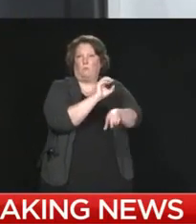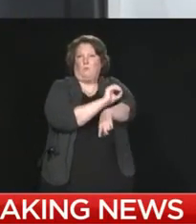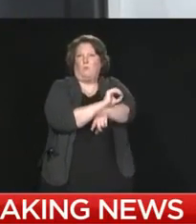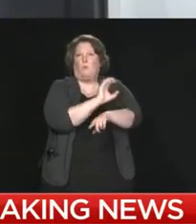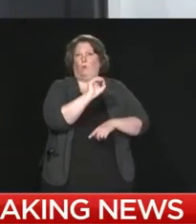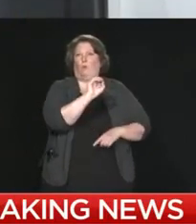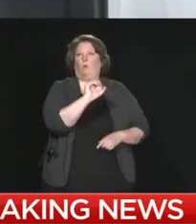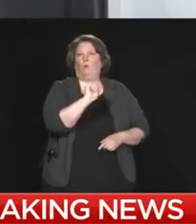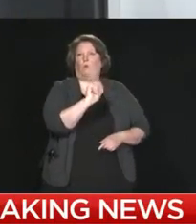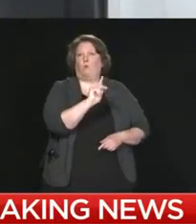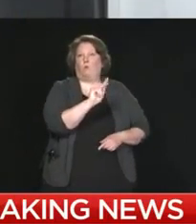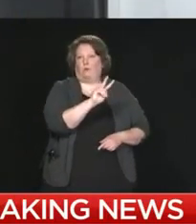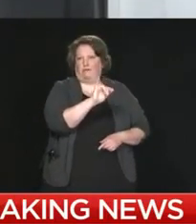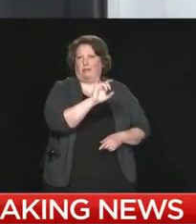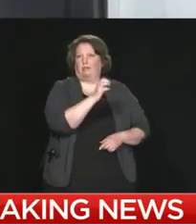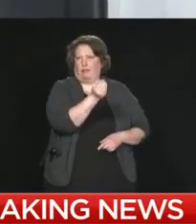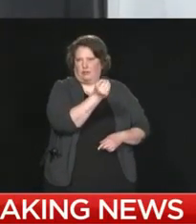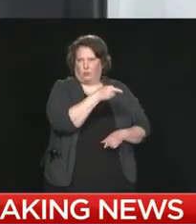for tracing.